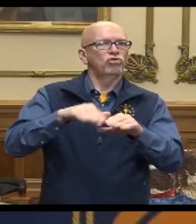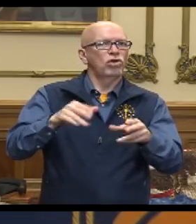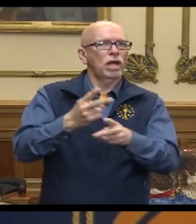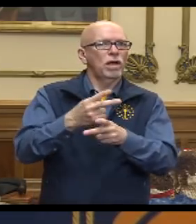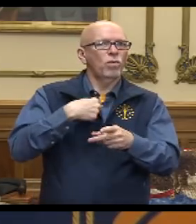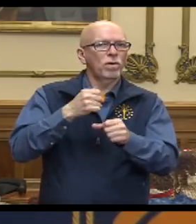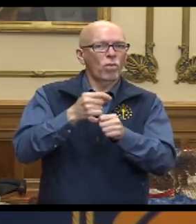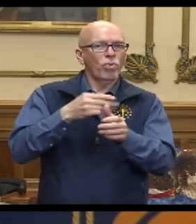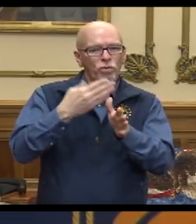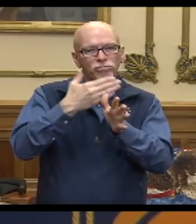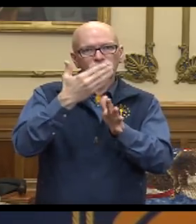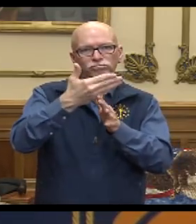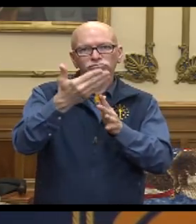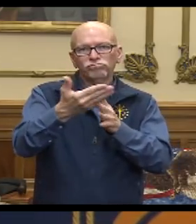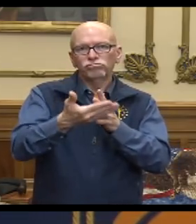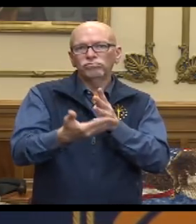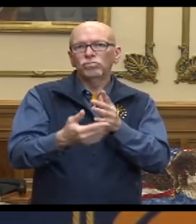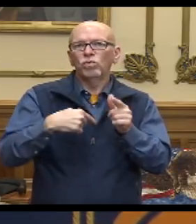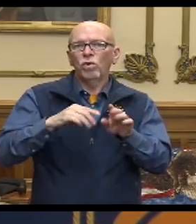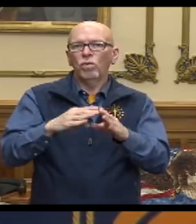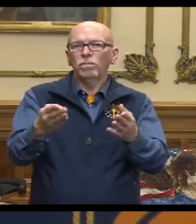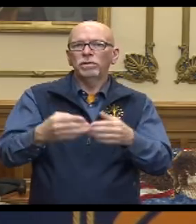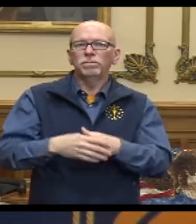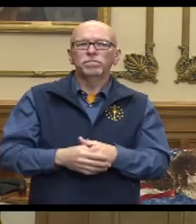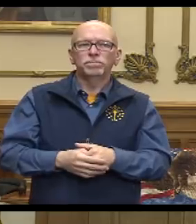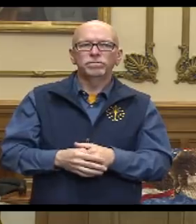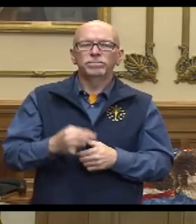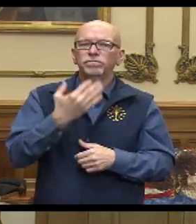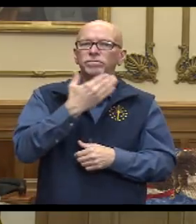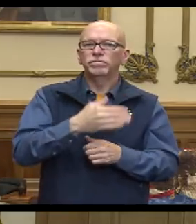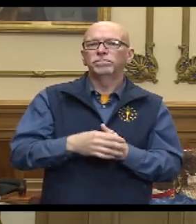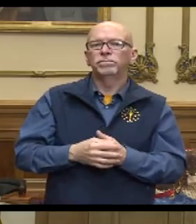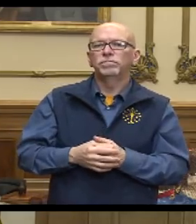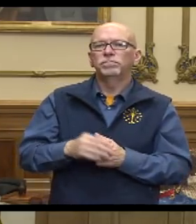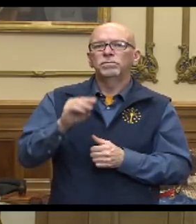of the stages of the Reopen project. Thank you, Jen.